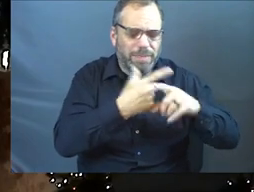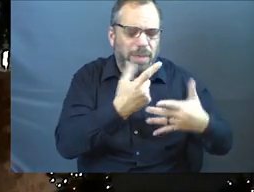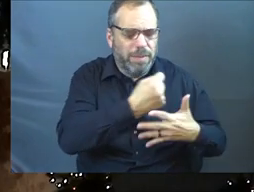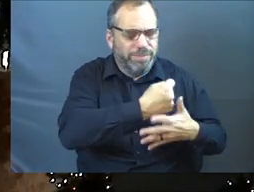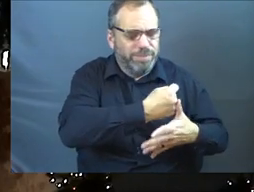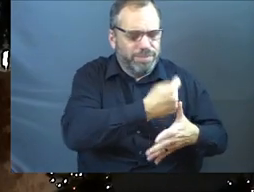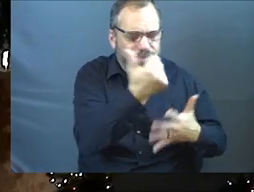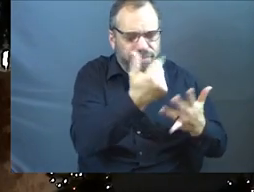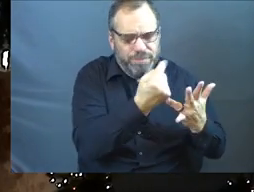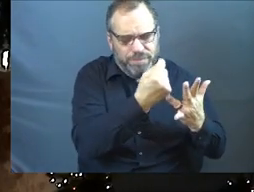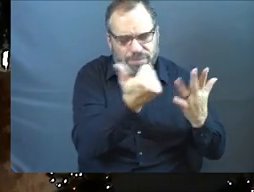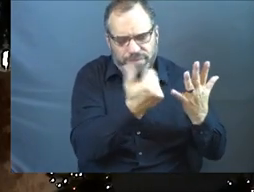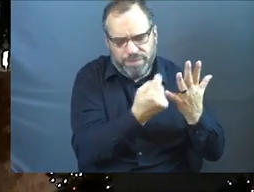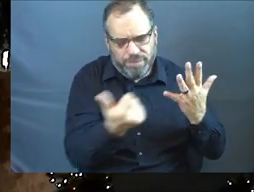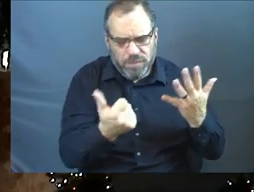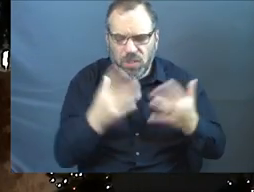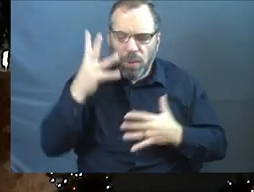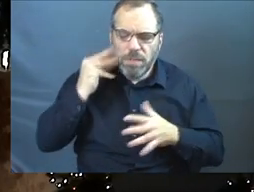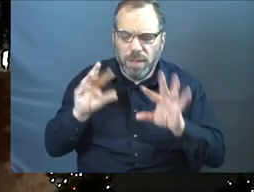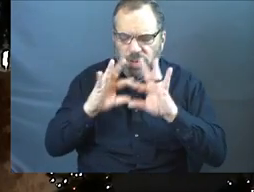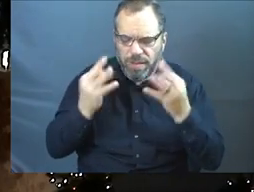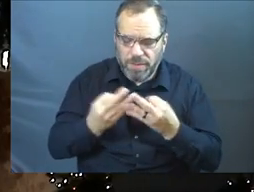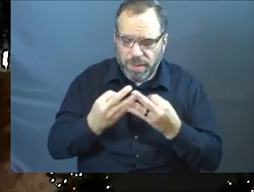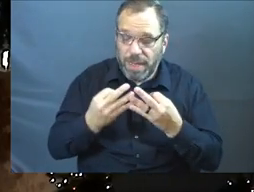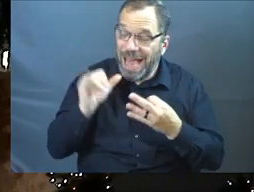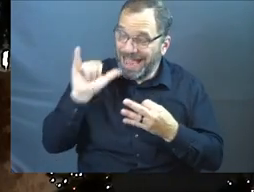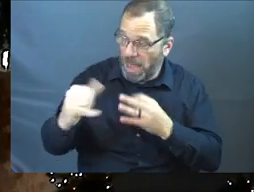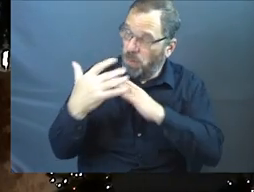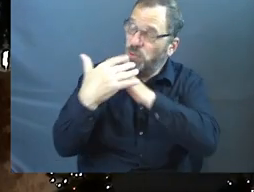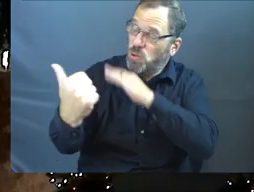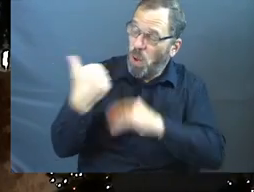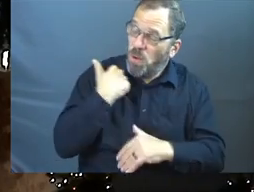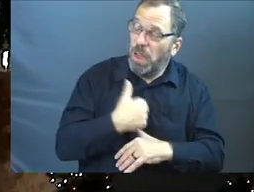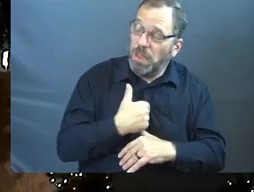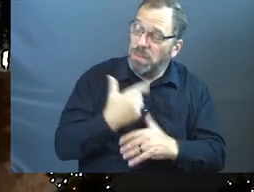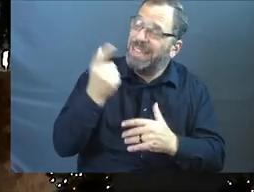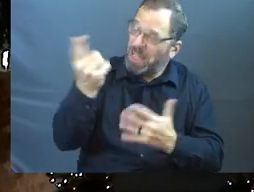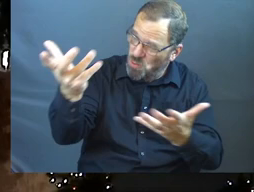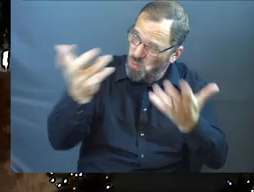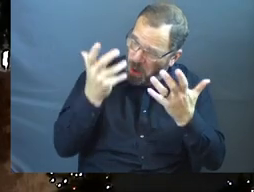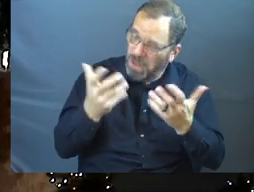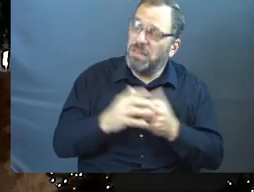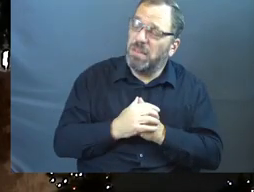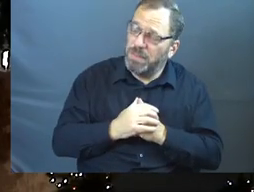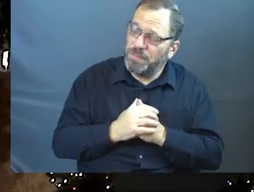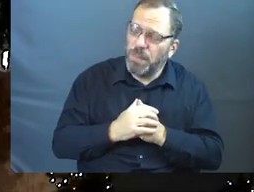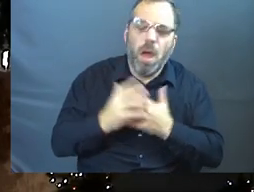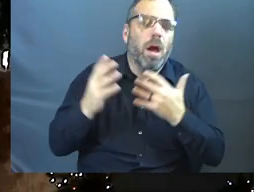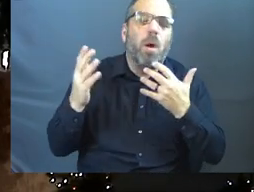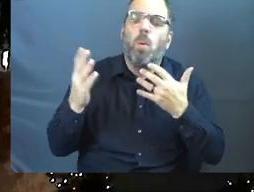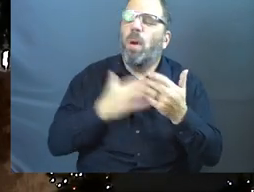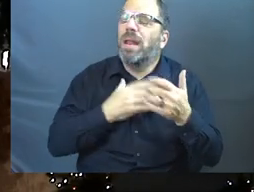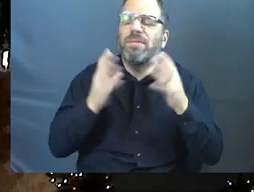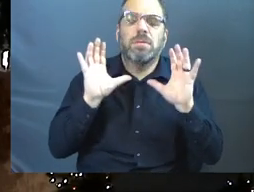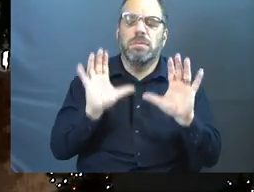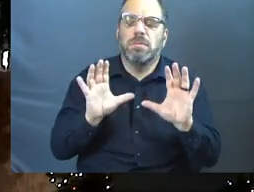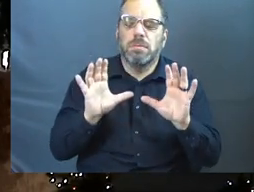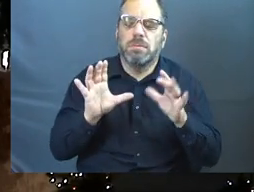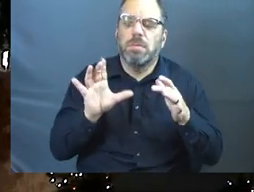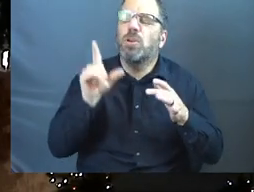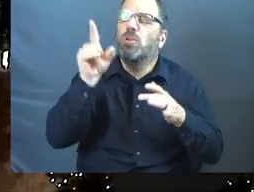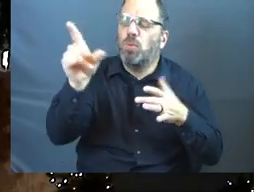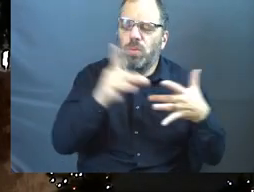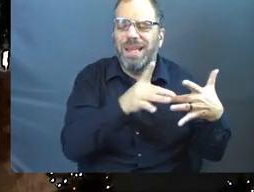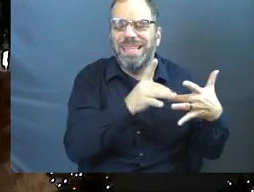we can actually experience this time with family like you've called us to, like you want for us. Whatever it may be, Jesus, lead